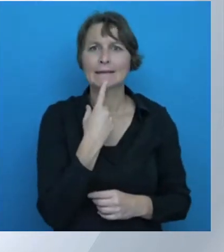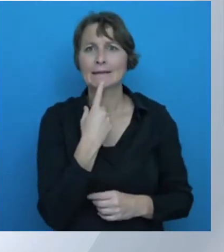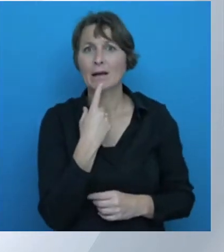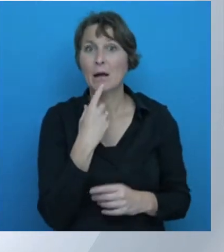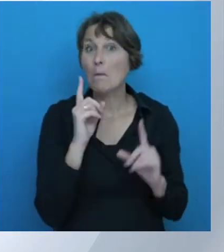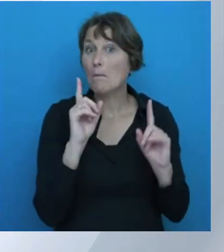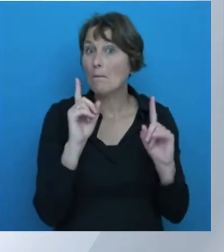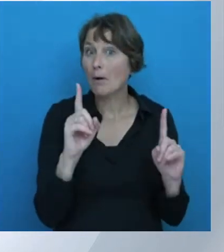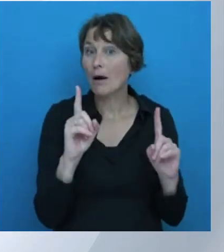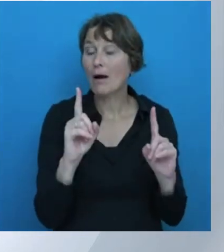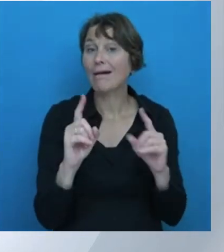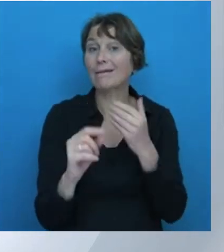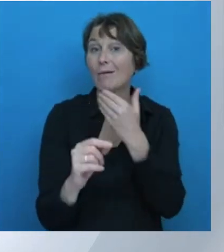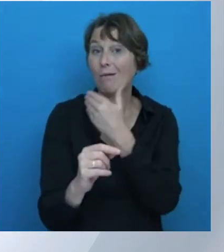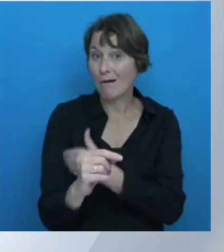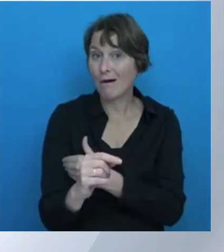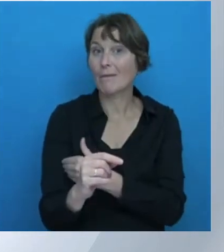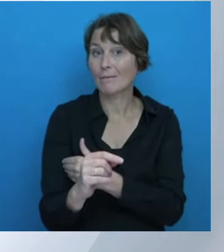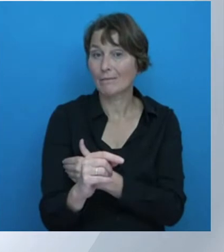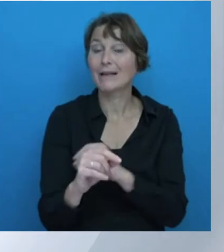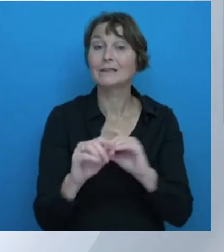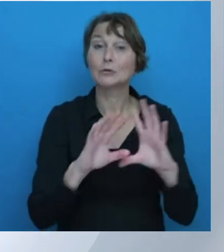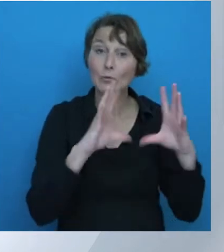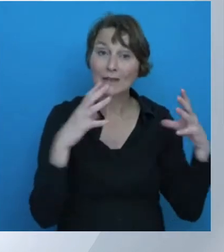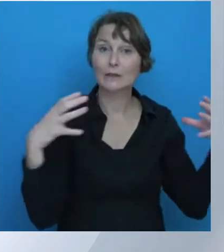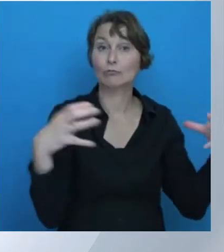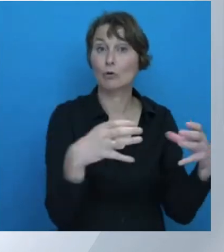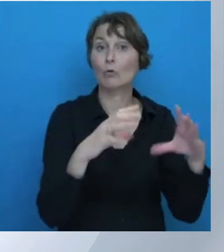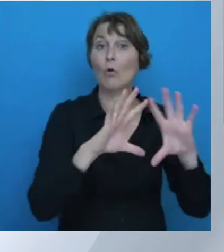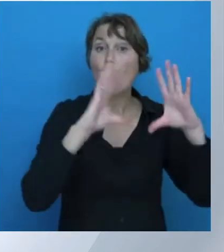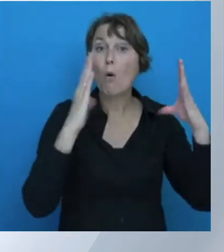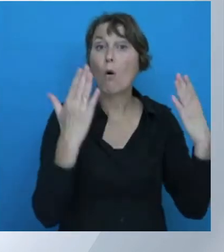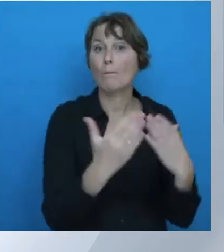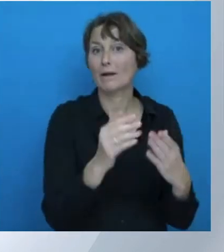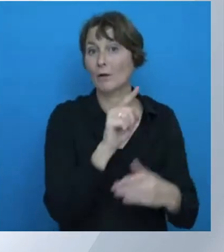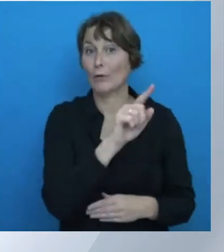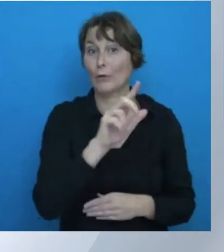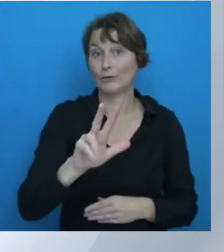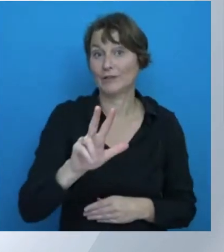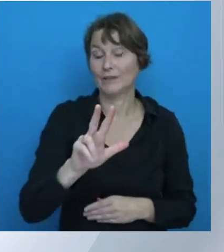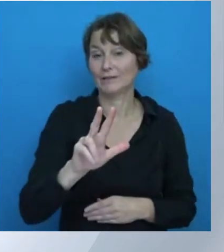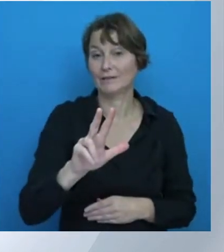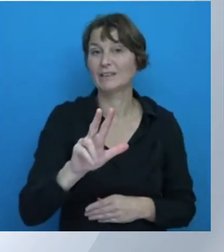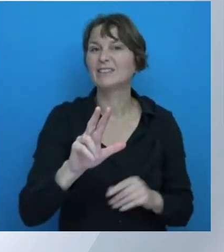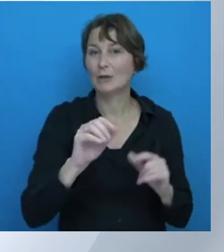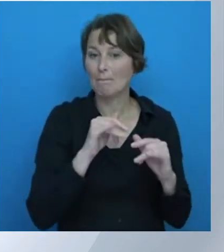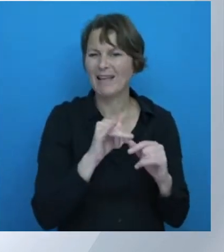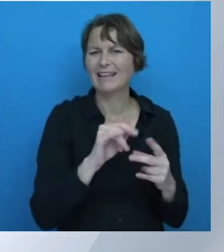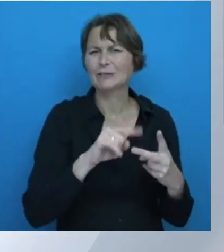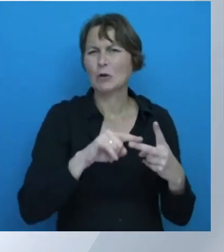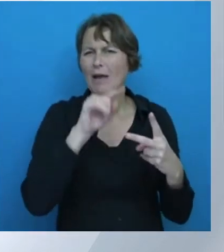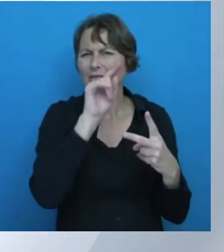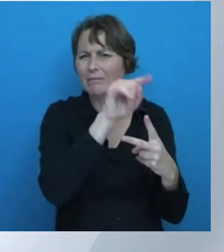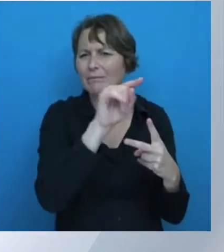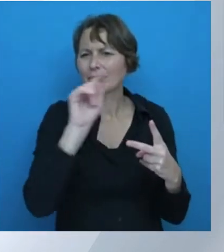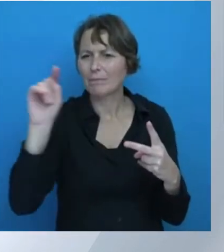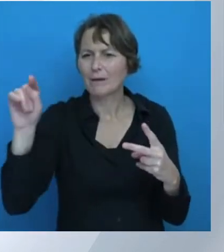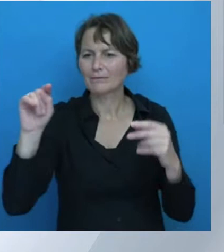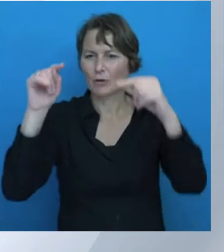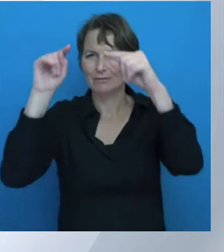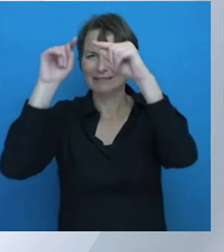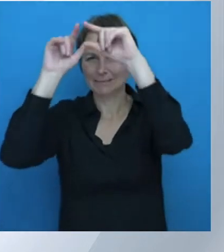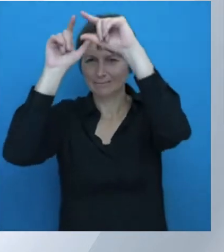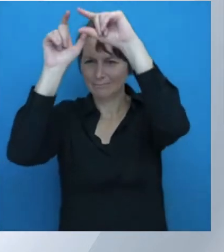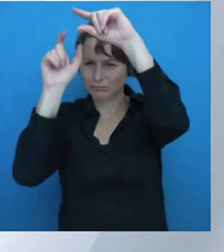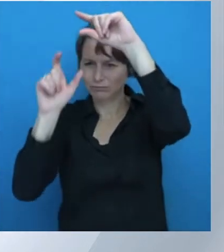the temporary disability has 13 million. The situational disability, the new parents, has another 8 million. That means if we cater for the person